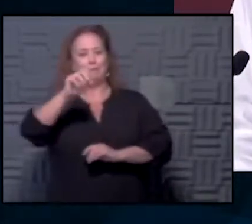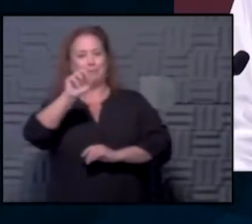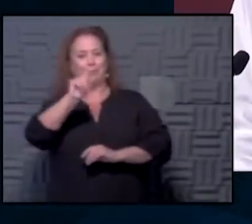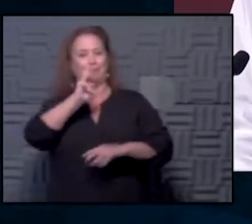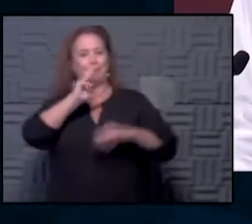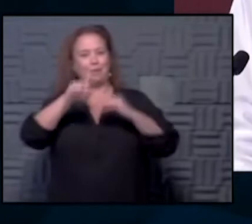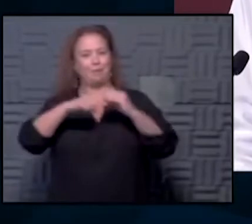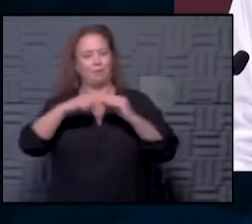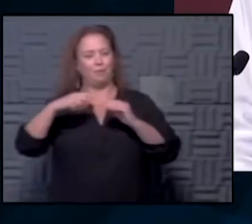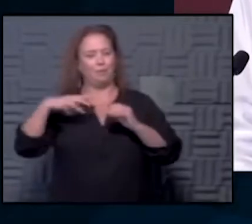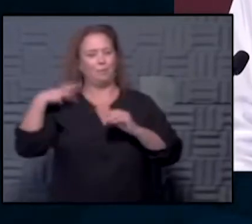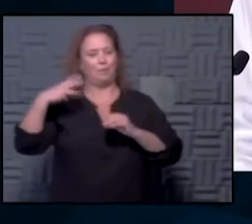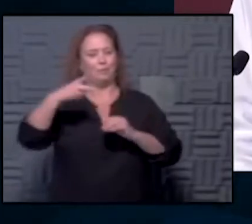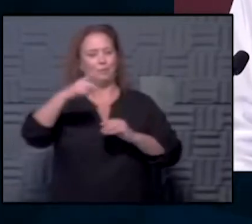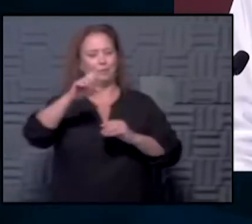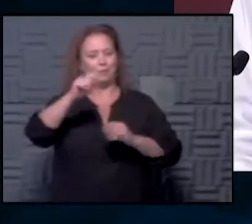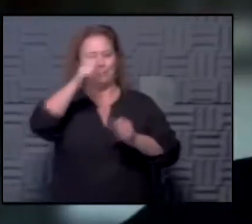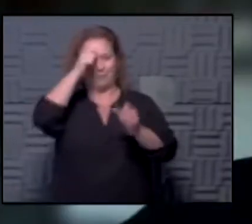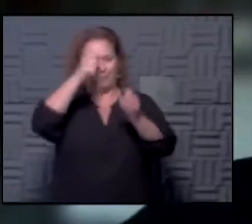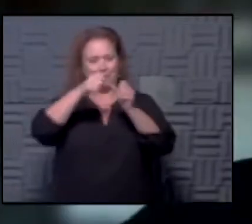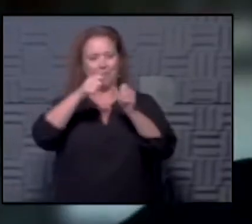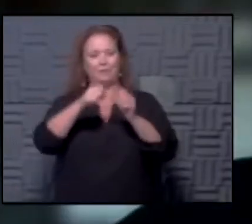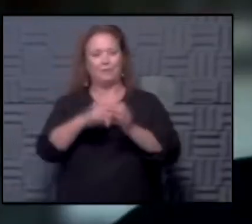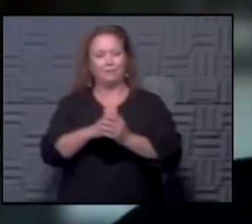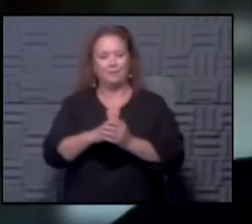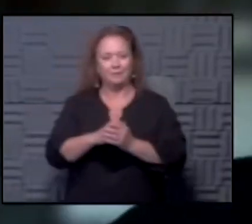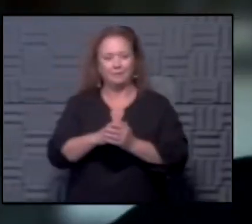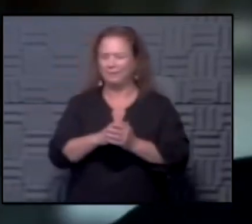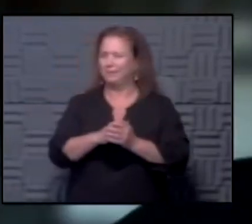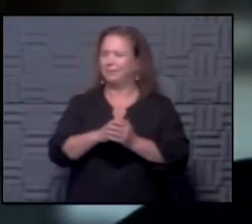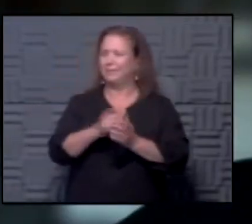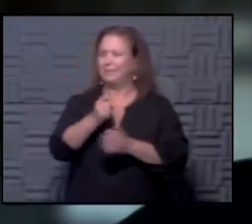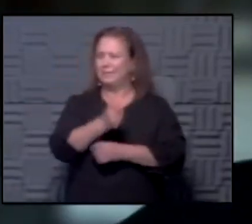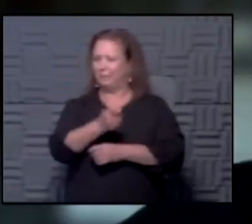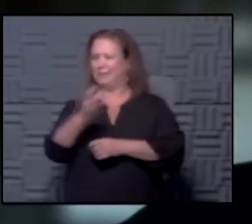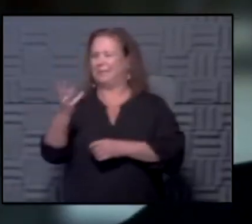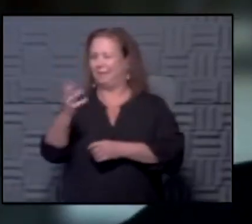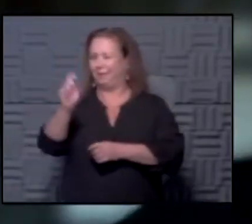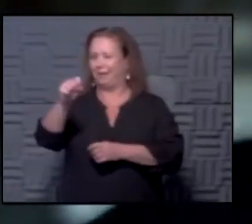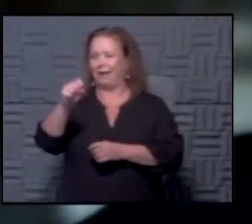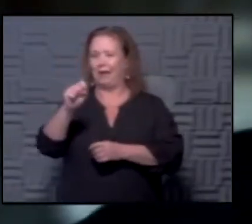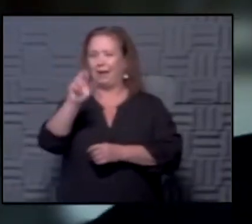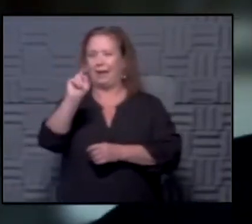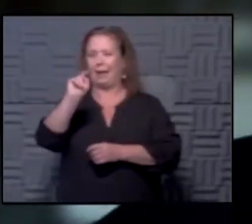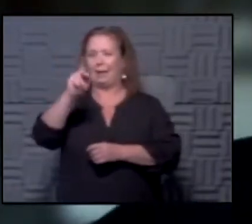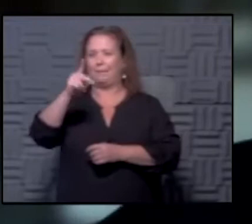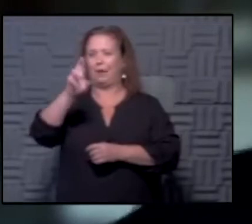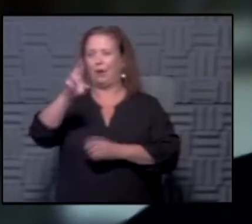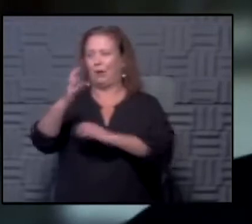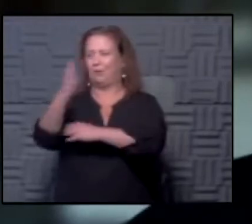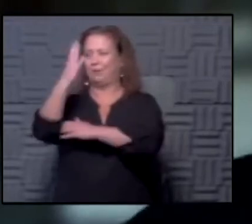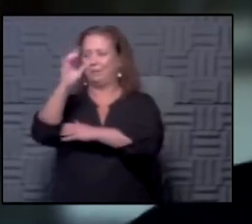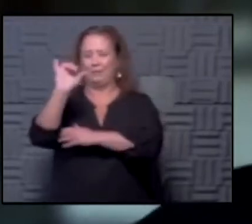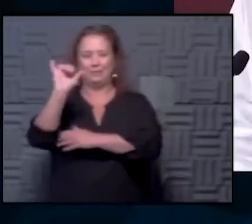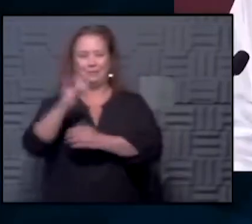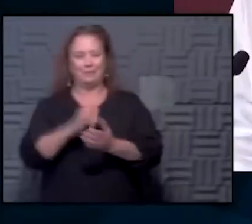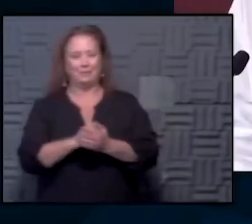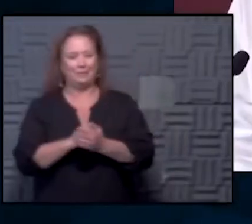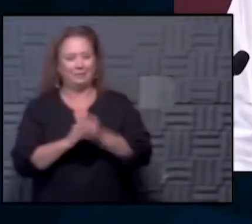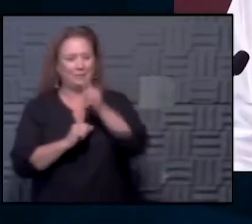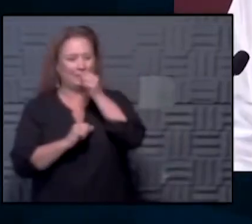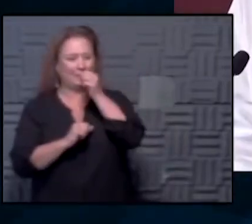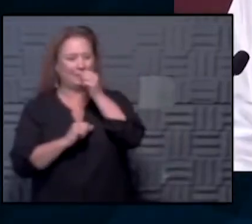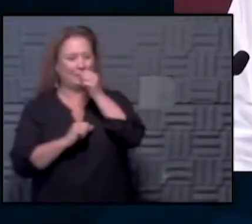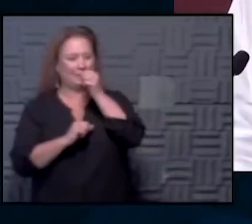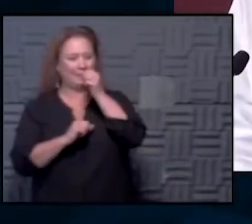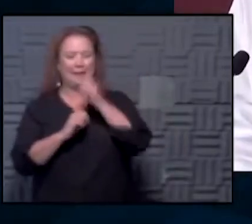right? Was that where that article was? I'm trying to remember. There have been several, and I think I was on NPR this morning, too. Okay. Well,